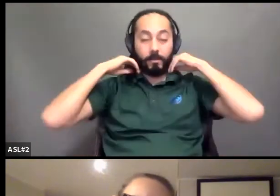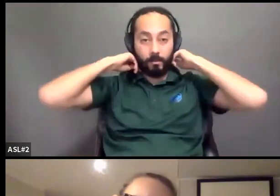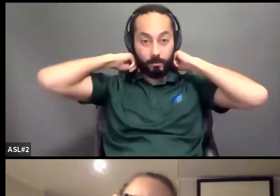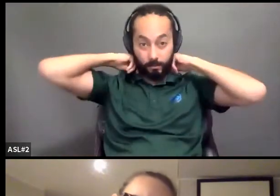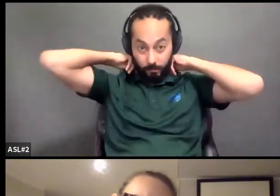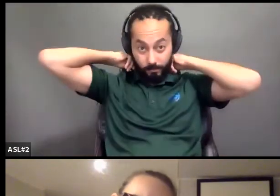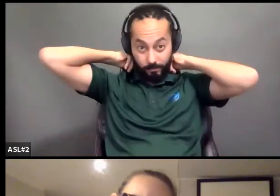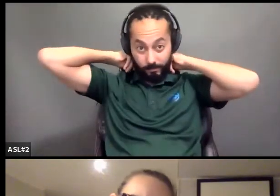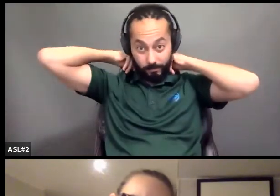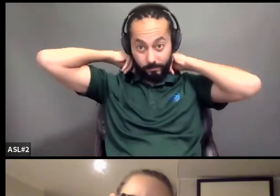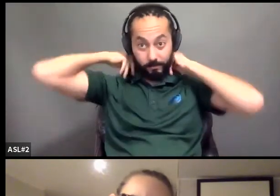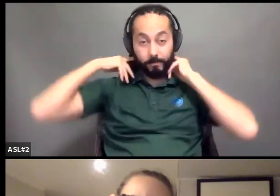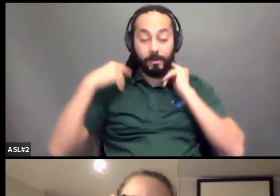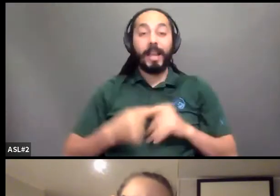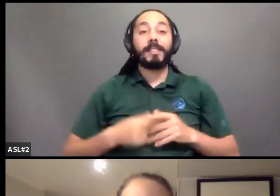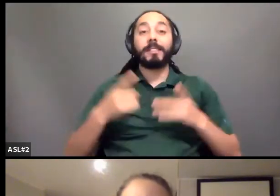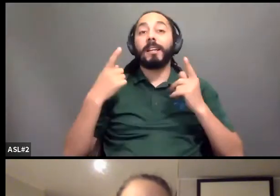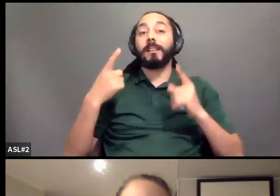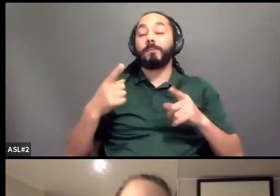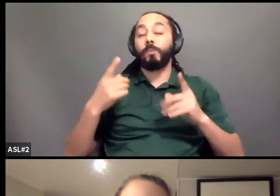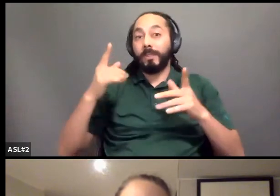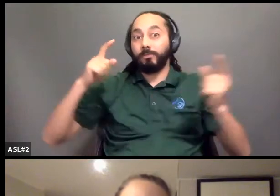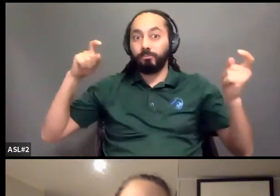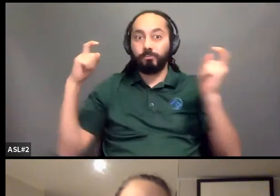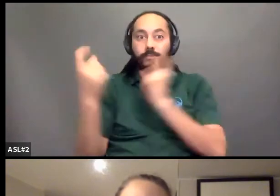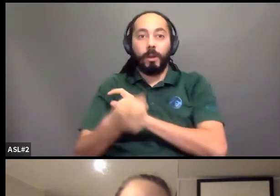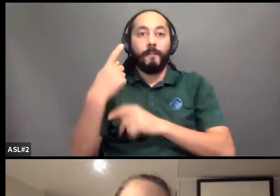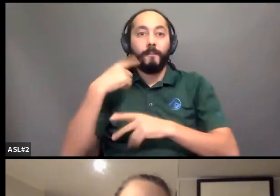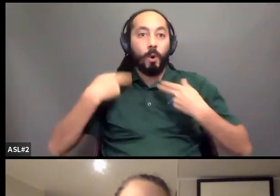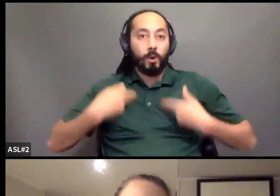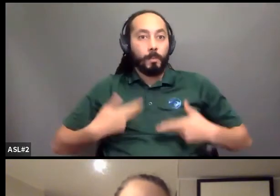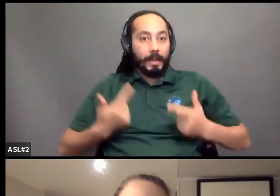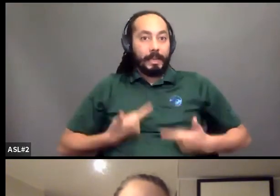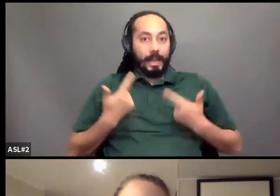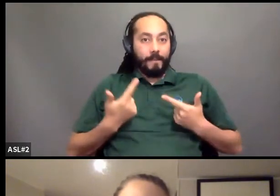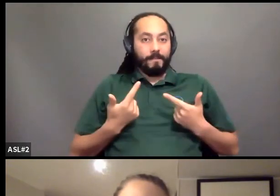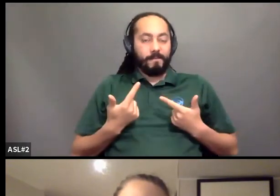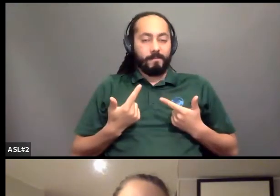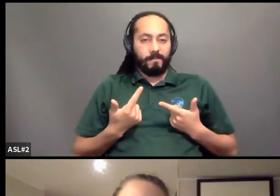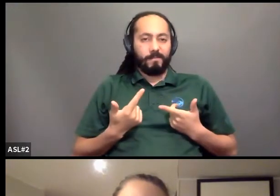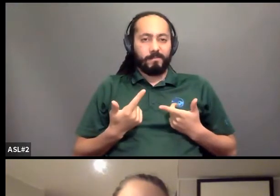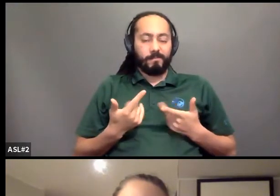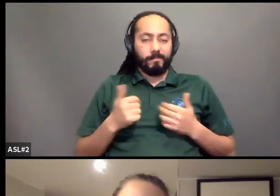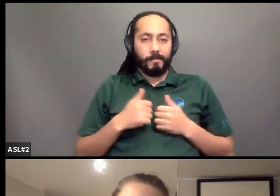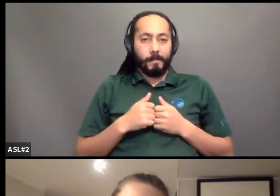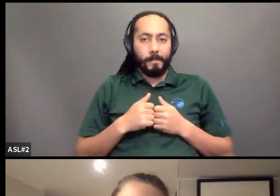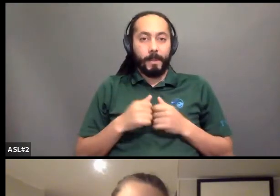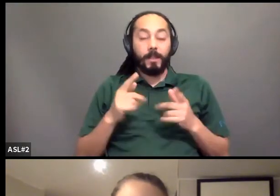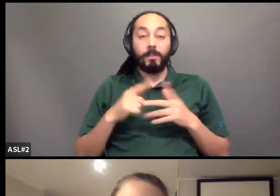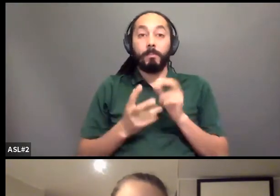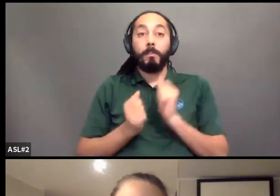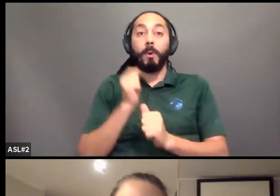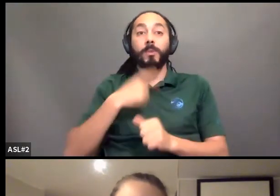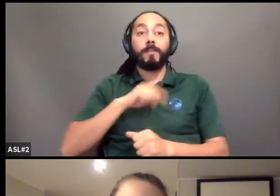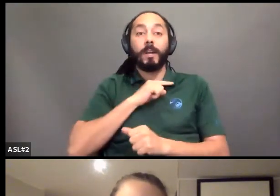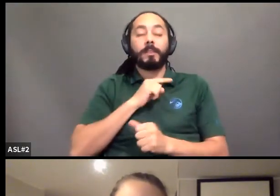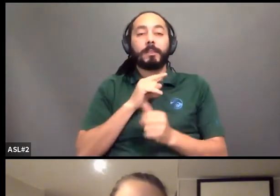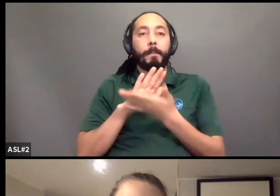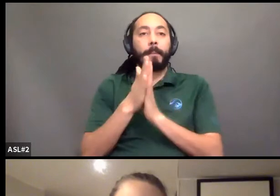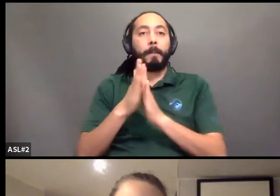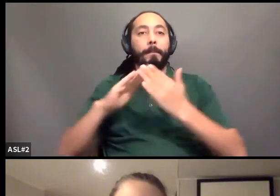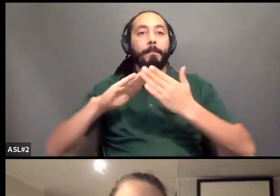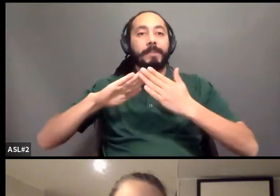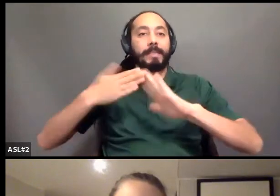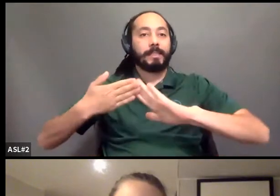all of life on the planet is that most of us have become urban. But that